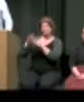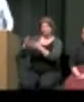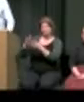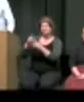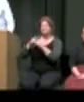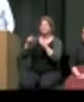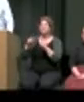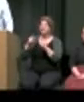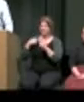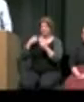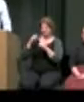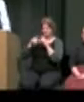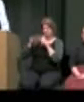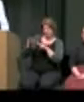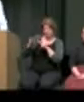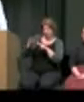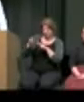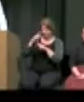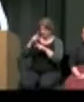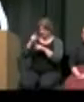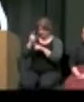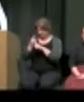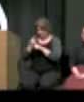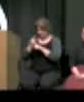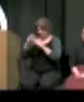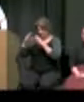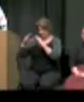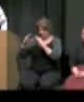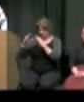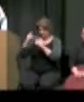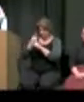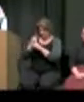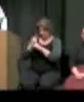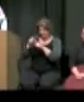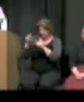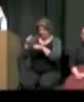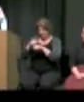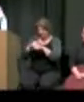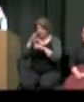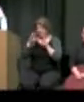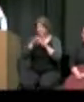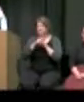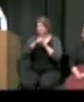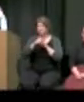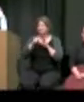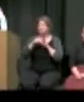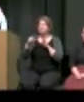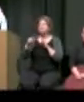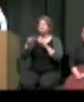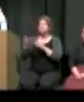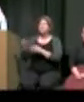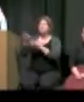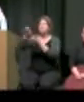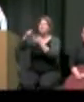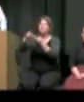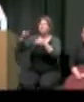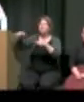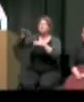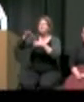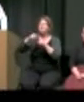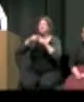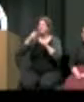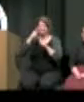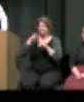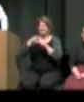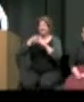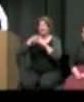kind of monitor how it was performing over the winter. So these pictures here, we were dumping it out in the field, and then you can see